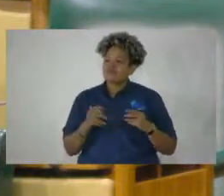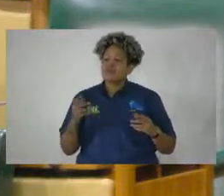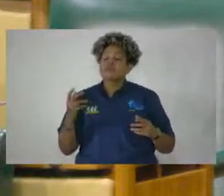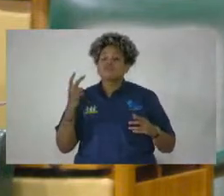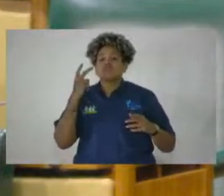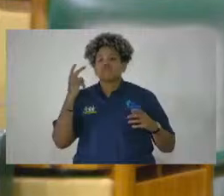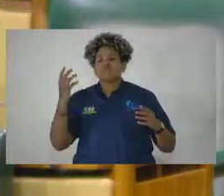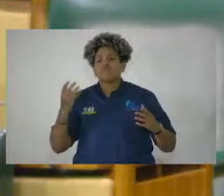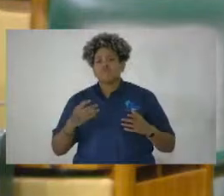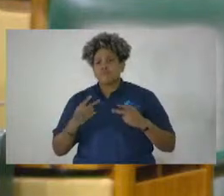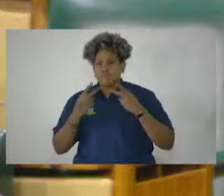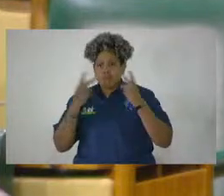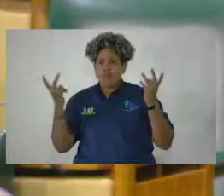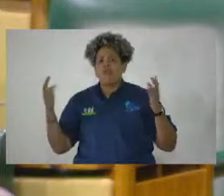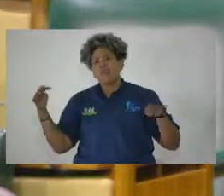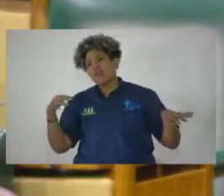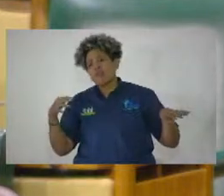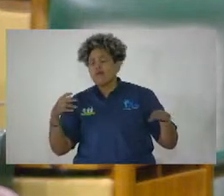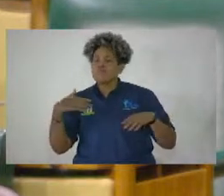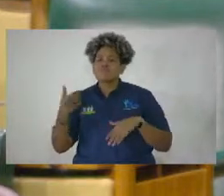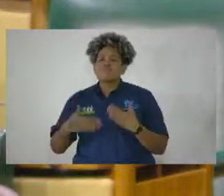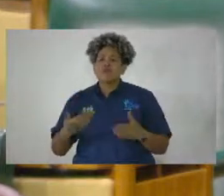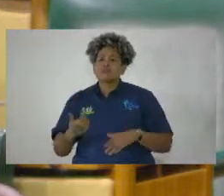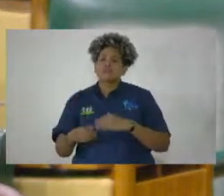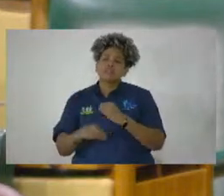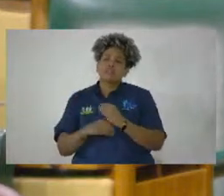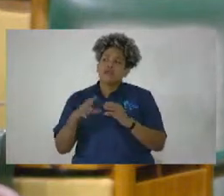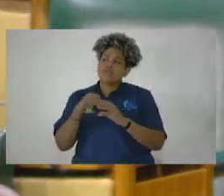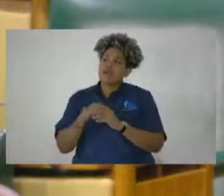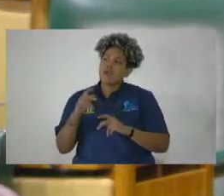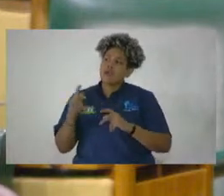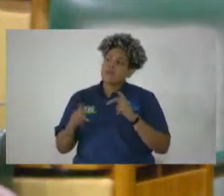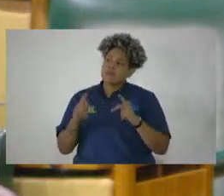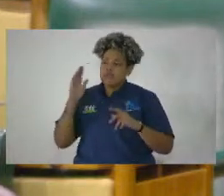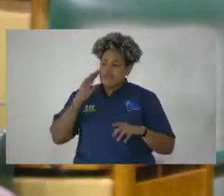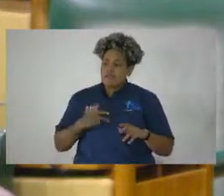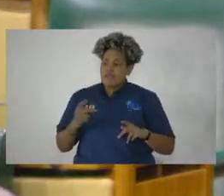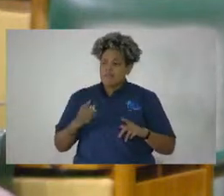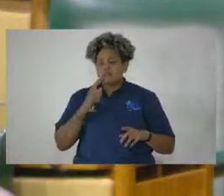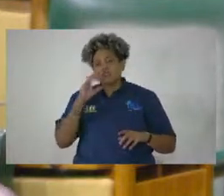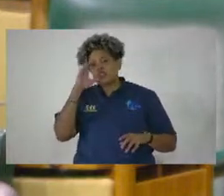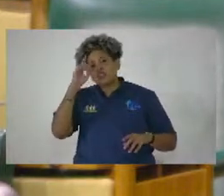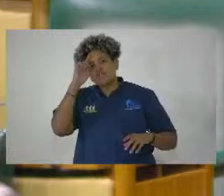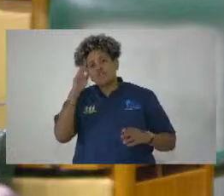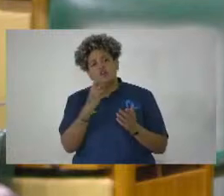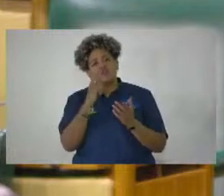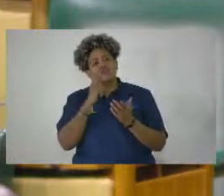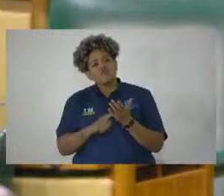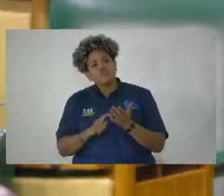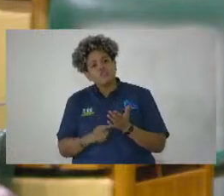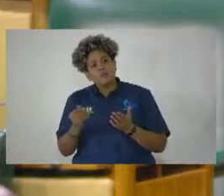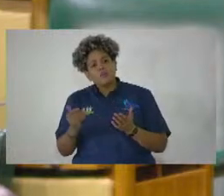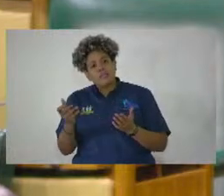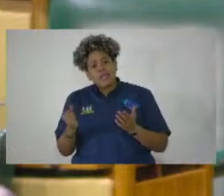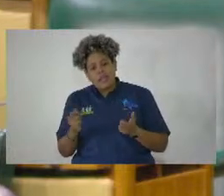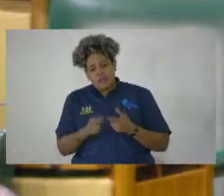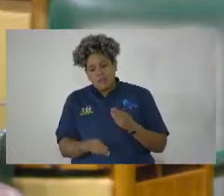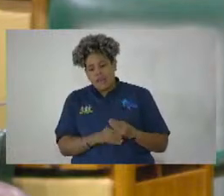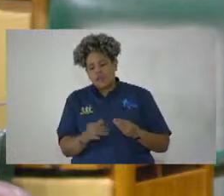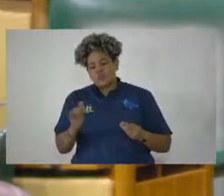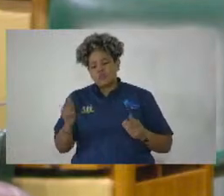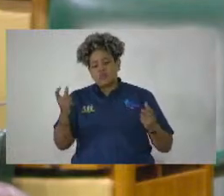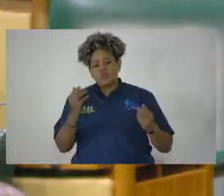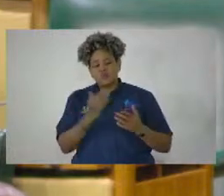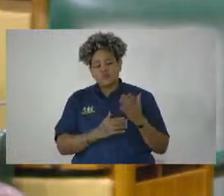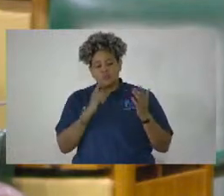process of inviting people to compete for research funds and to do